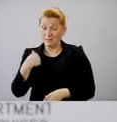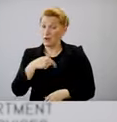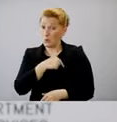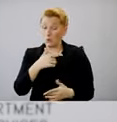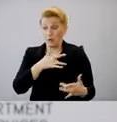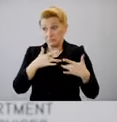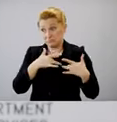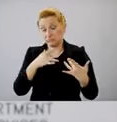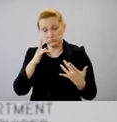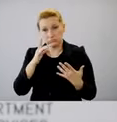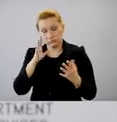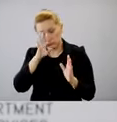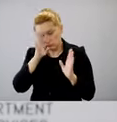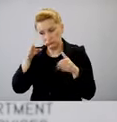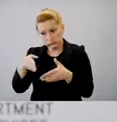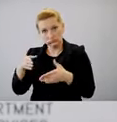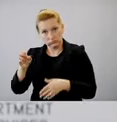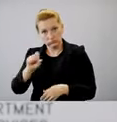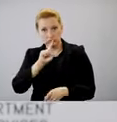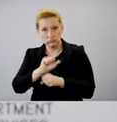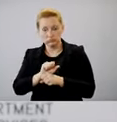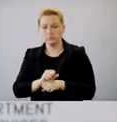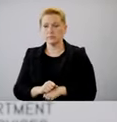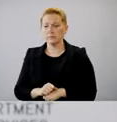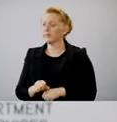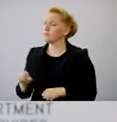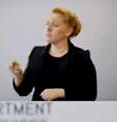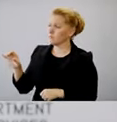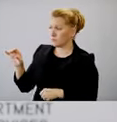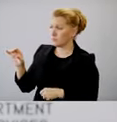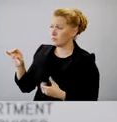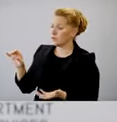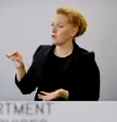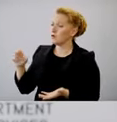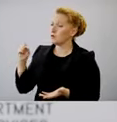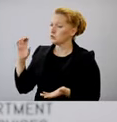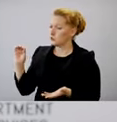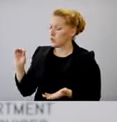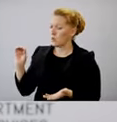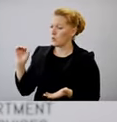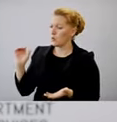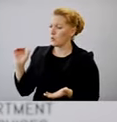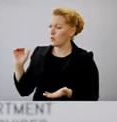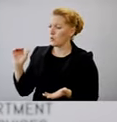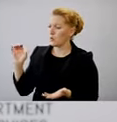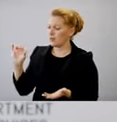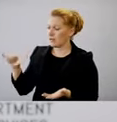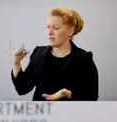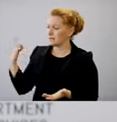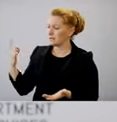And is that something that you said you could continue looking at that? Is that something that